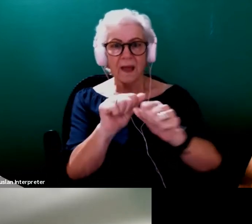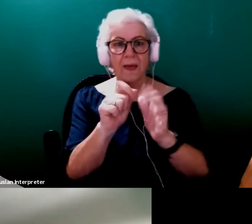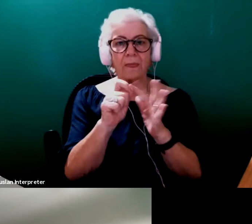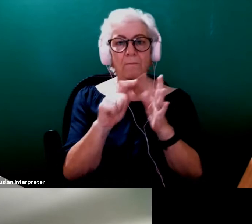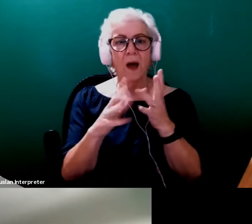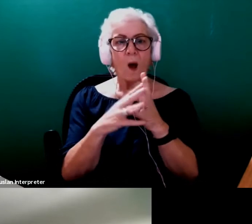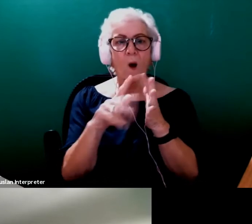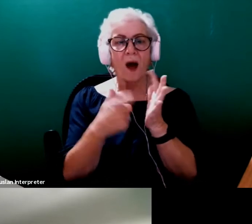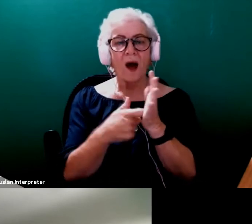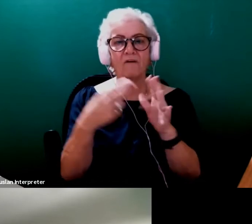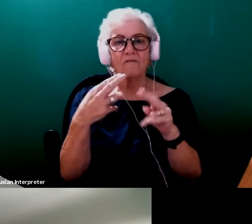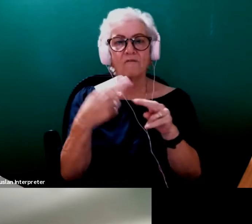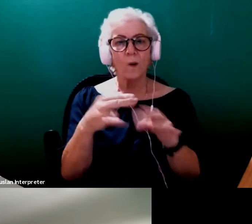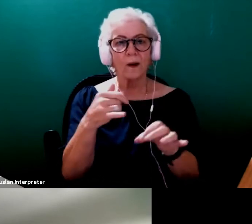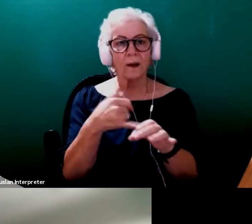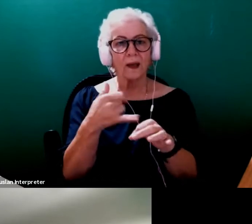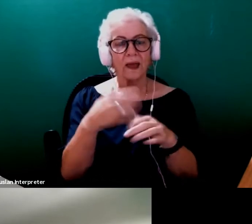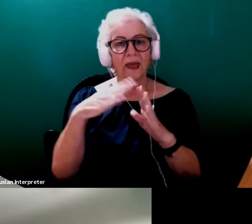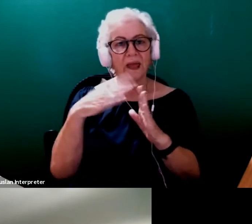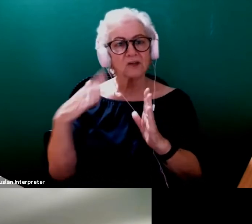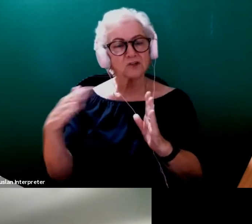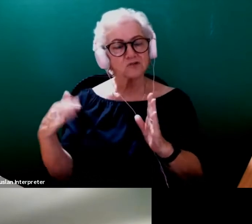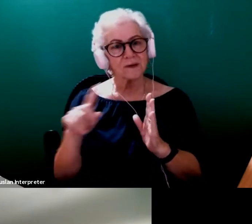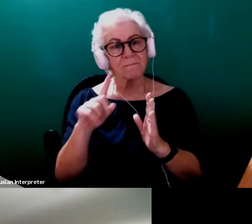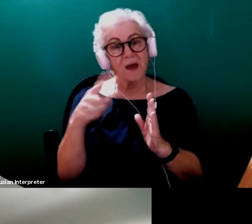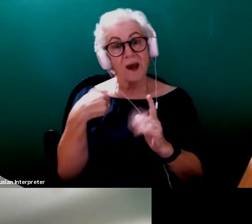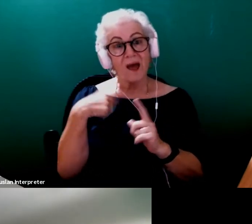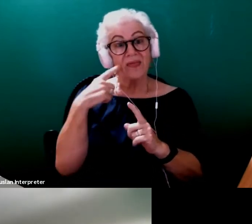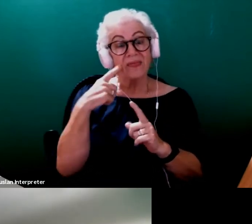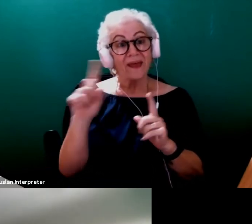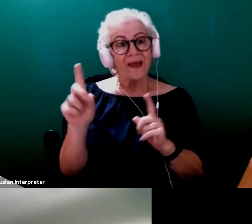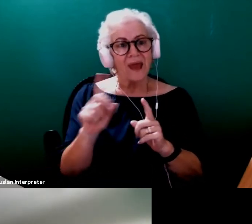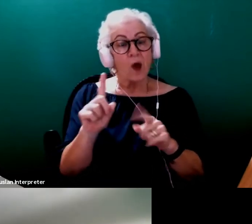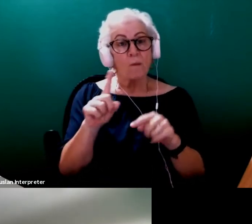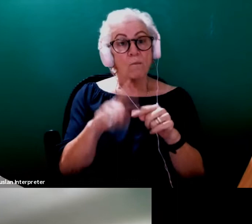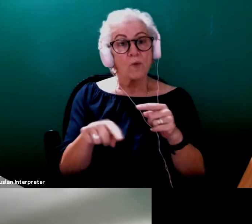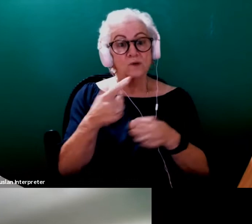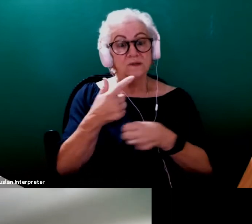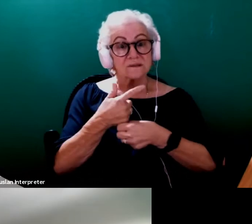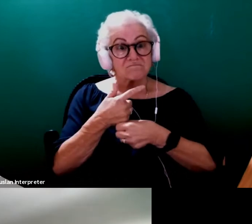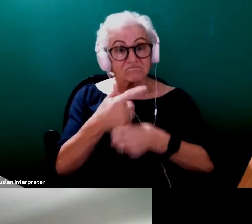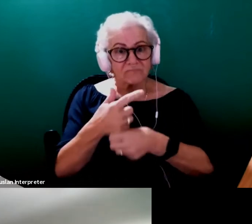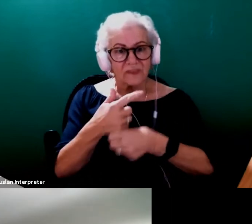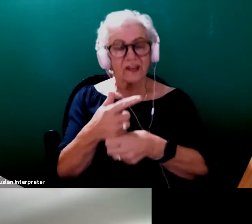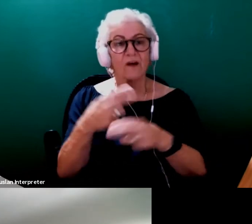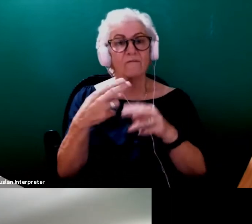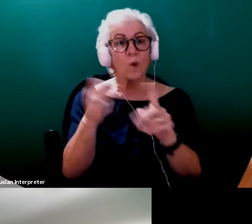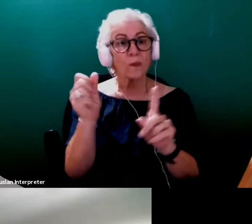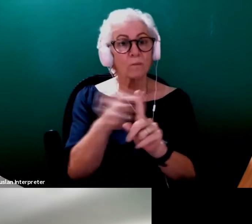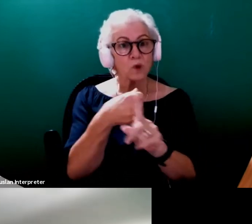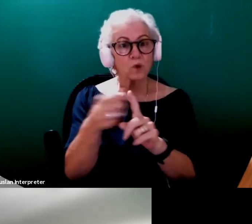Although, honestly, I think now most of the discussion about the abuse of pharmaceutical power in this